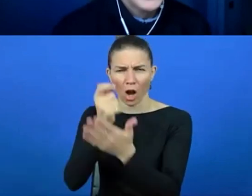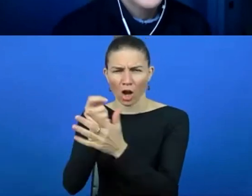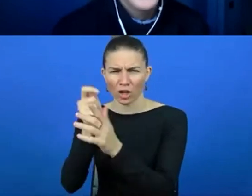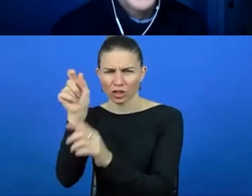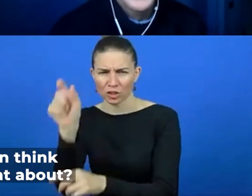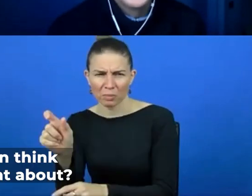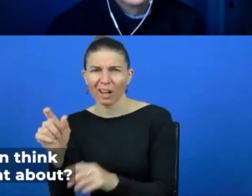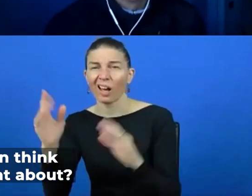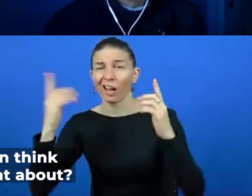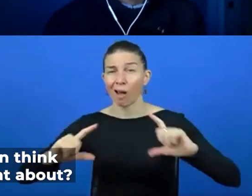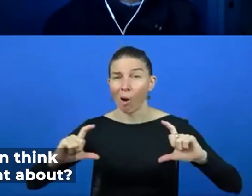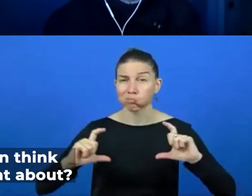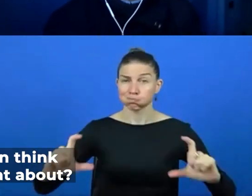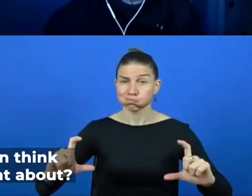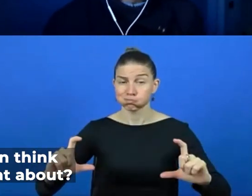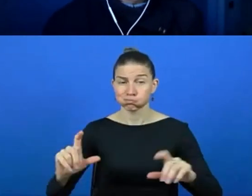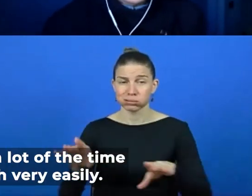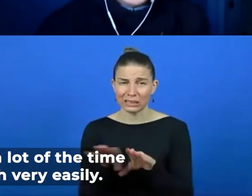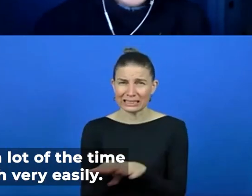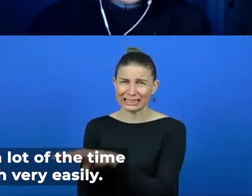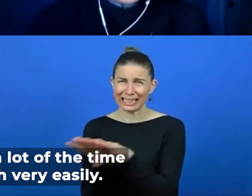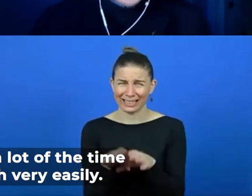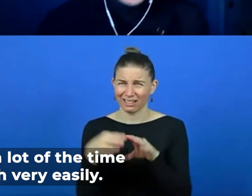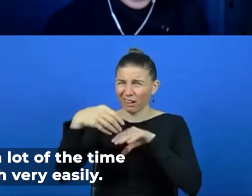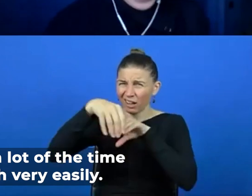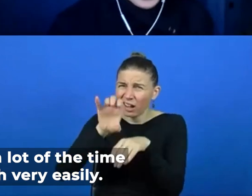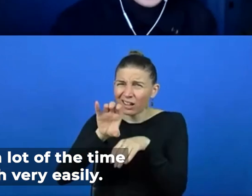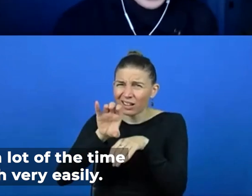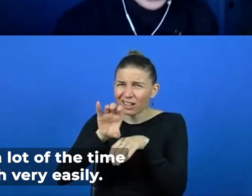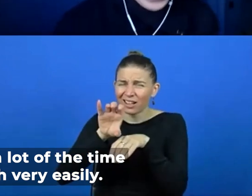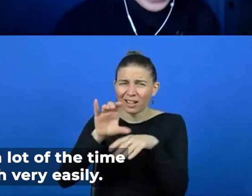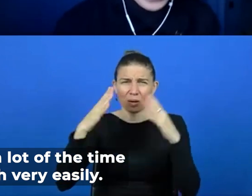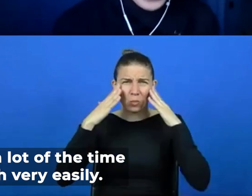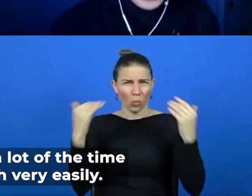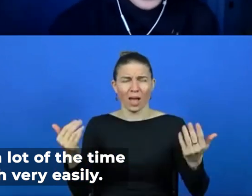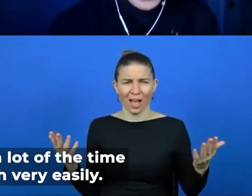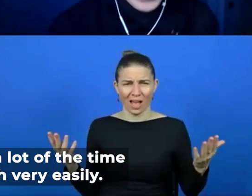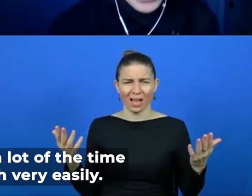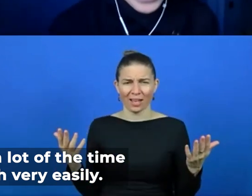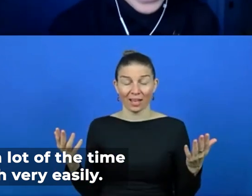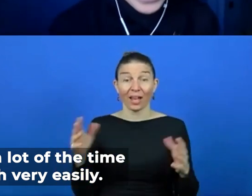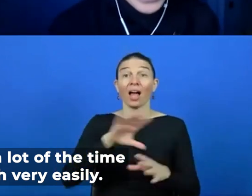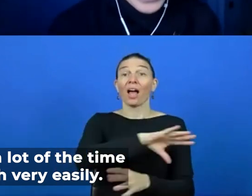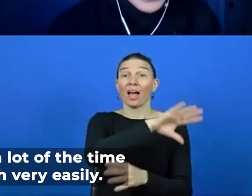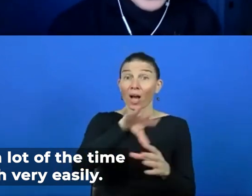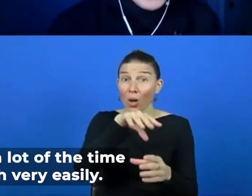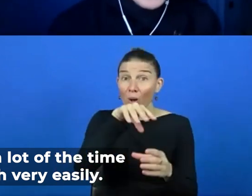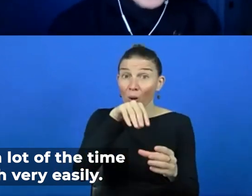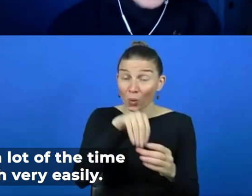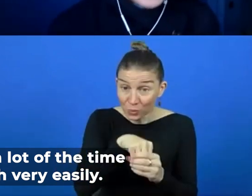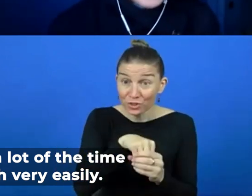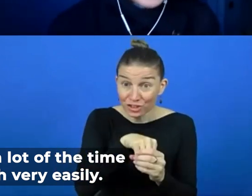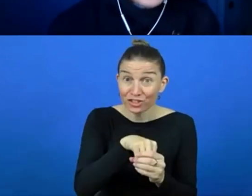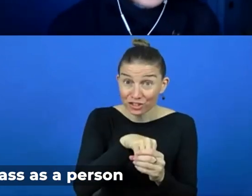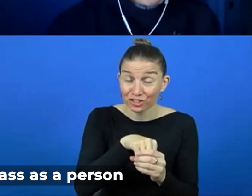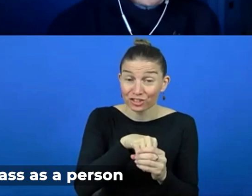customer service. And I quite often think, what's all that about? Actually, yeah. Inclusion, a lot of the time, can be dealt with